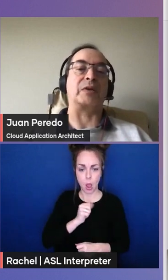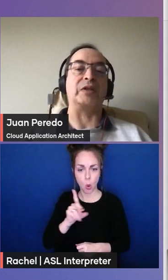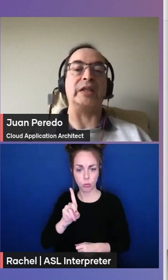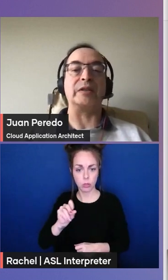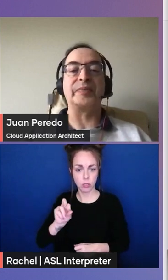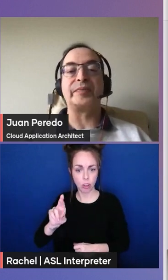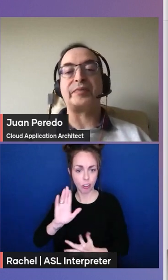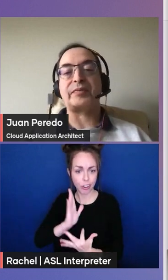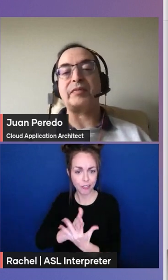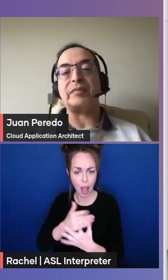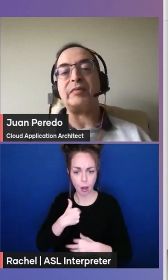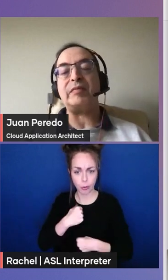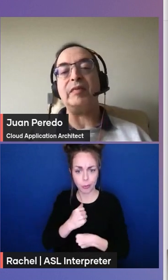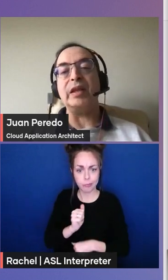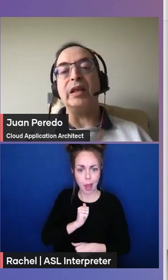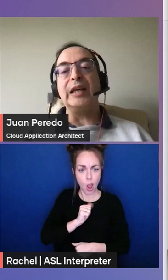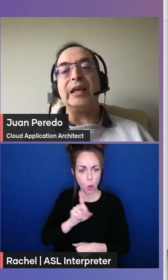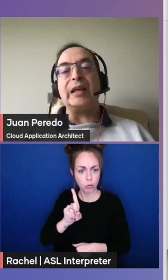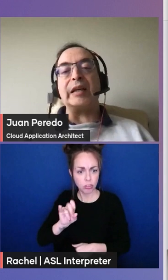Docker containers.